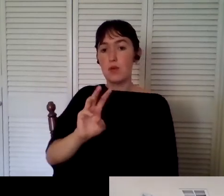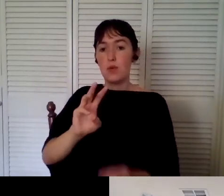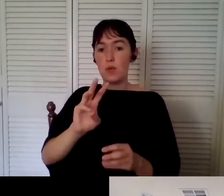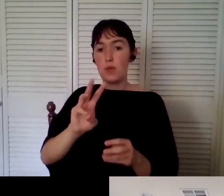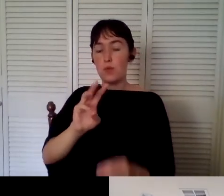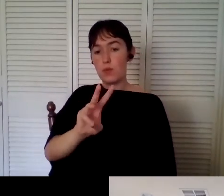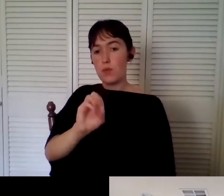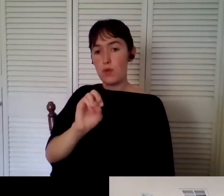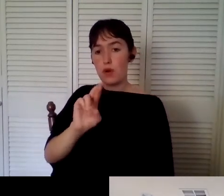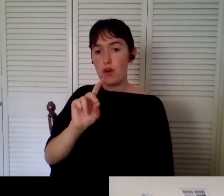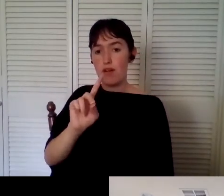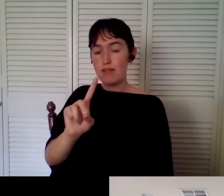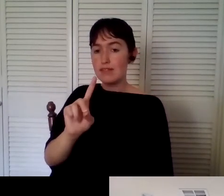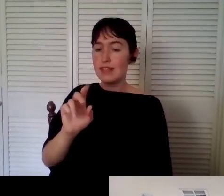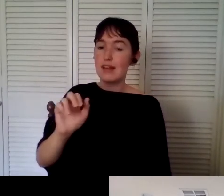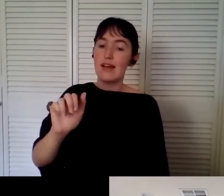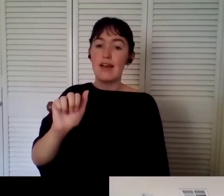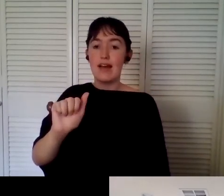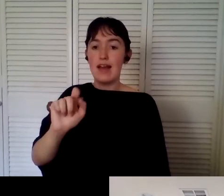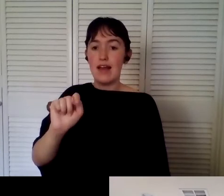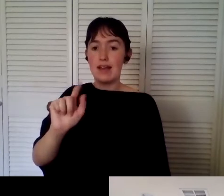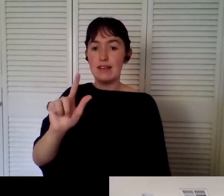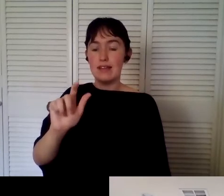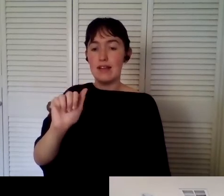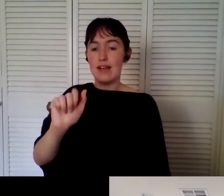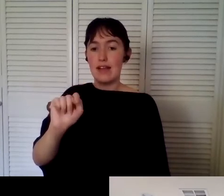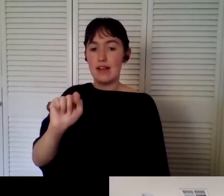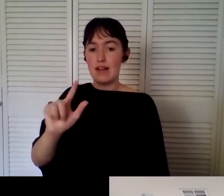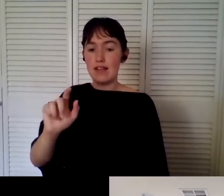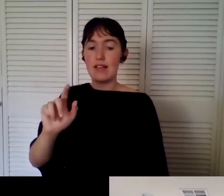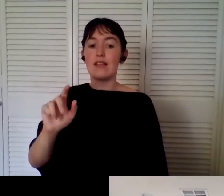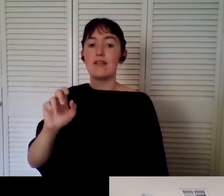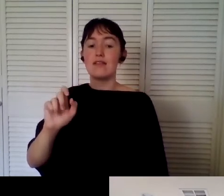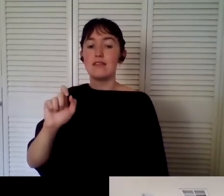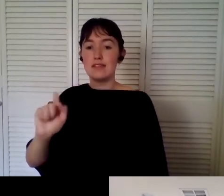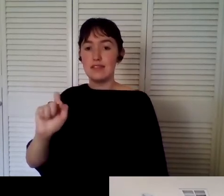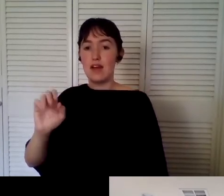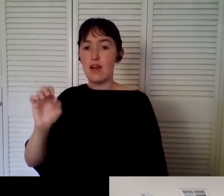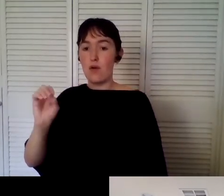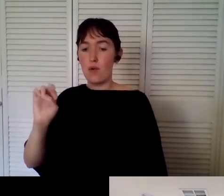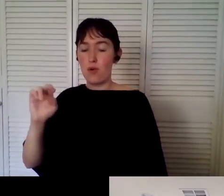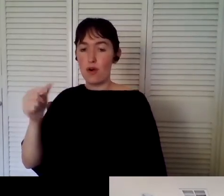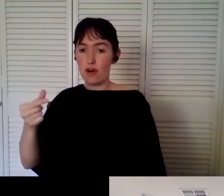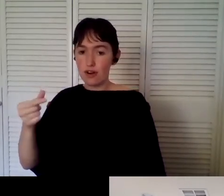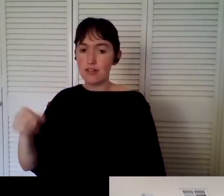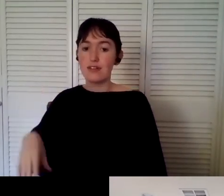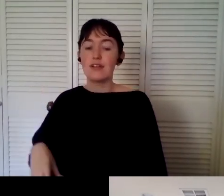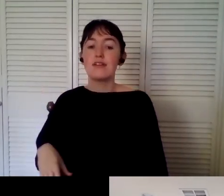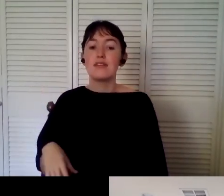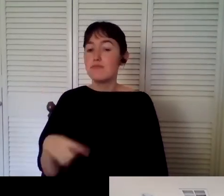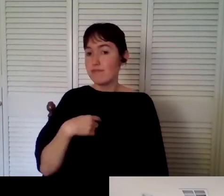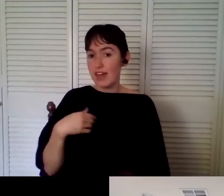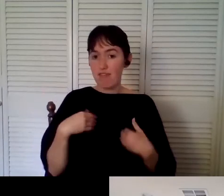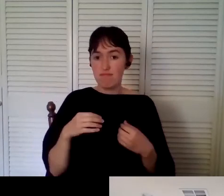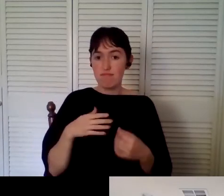to the Atlatl quarterly newsletter and competition scores for like $15 a year. And then I have my own podcast about